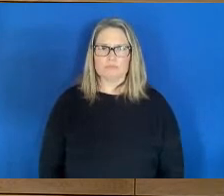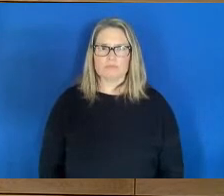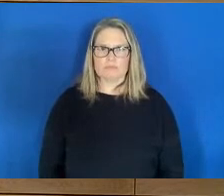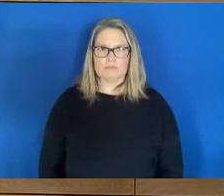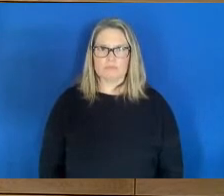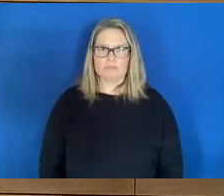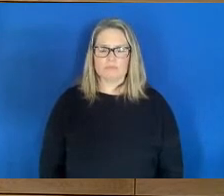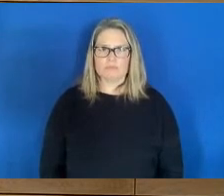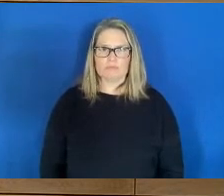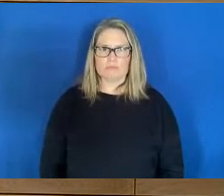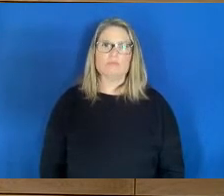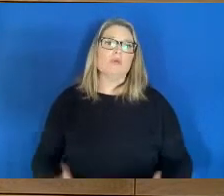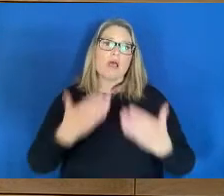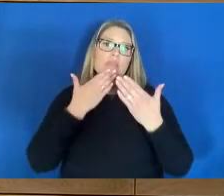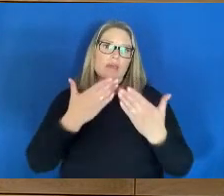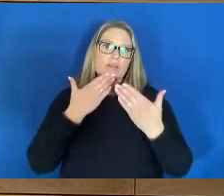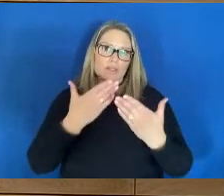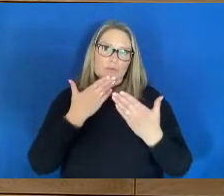Well, thank you, everyone.